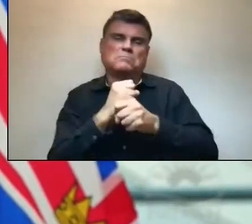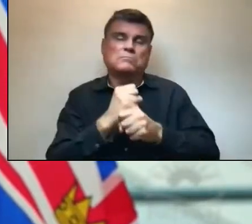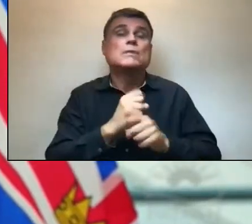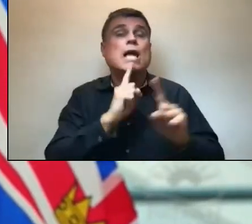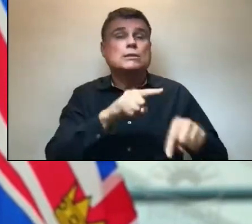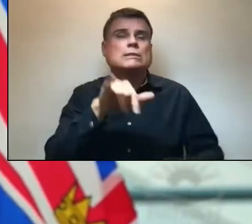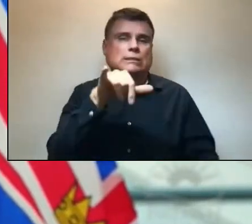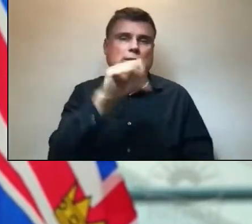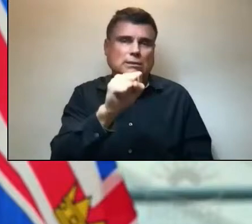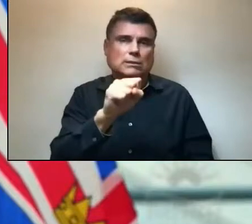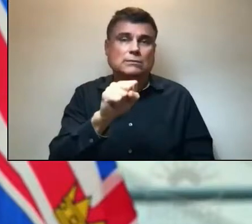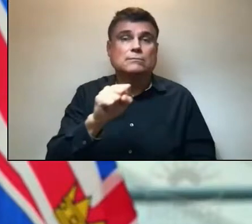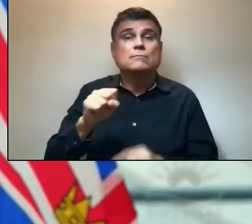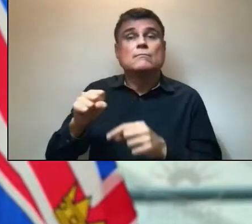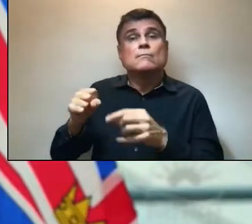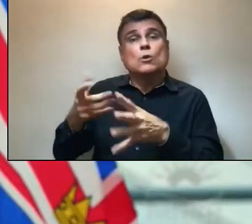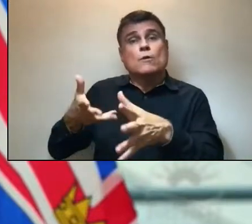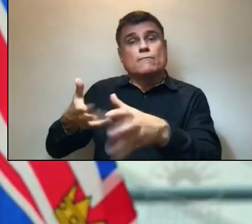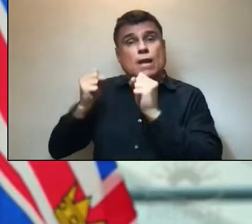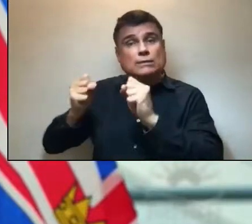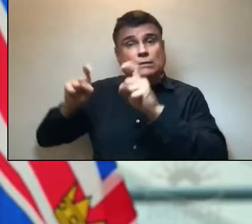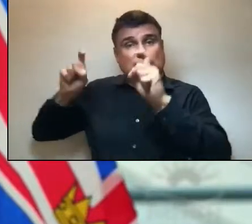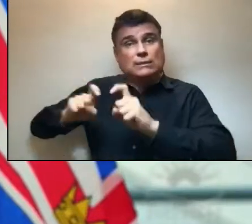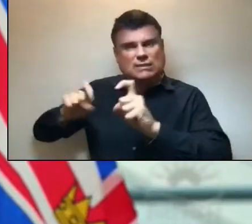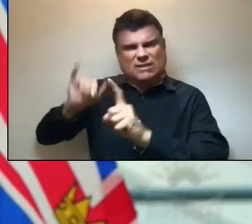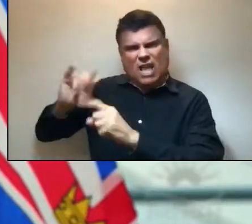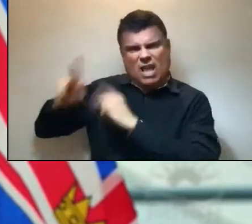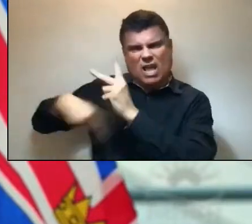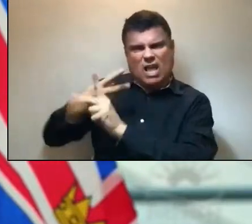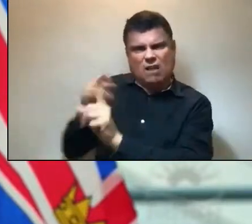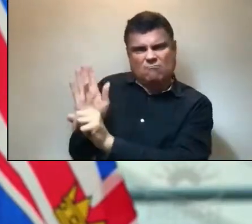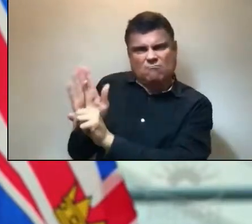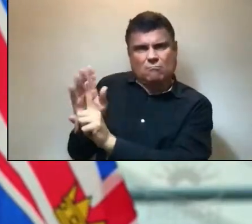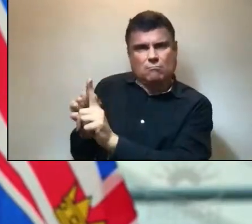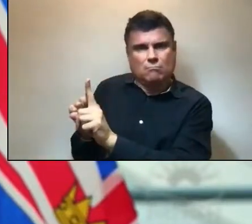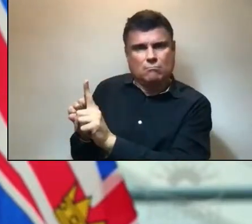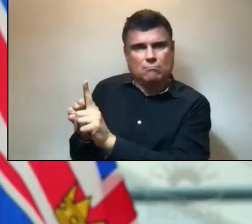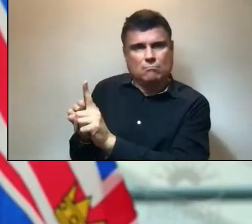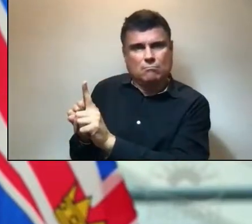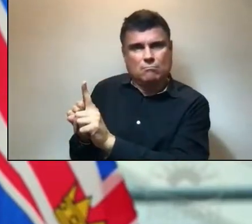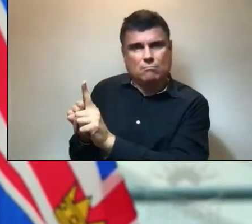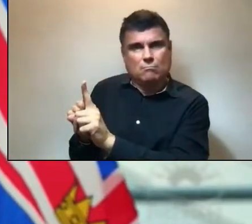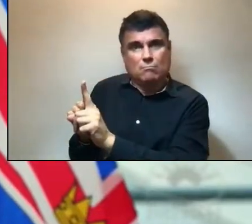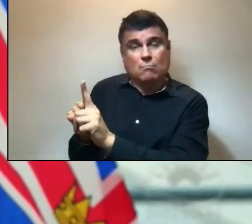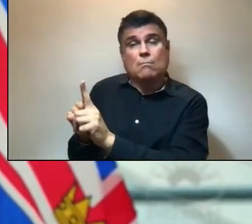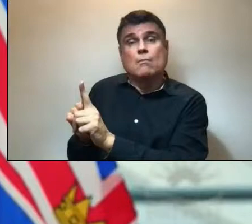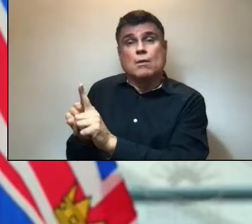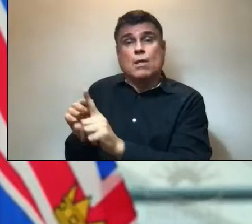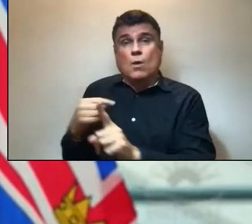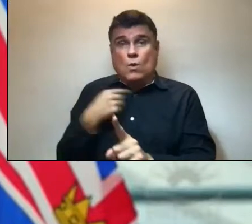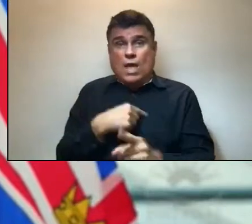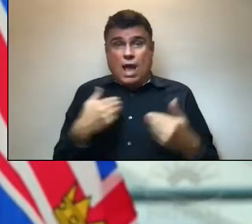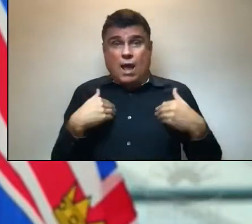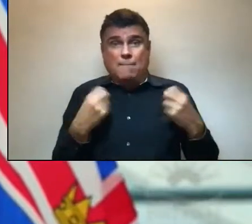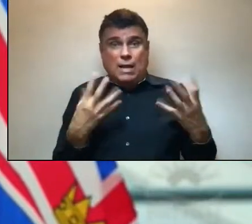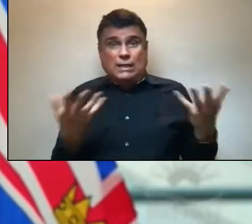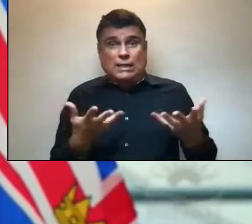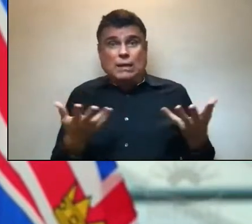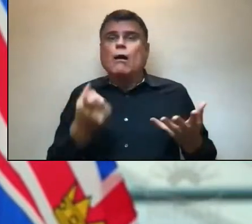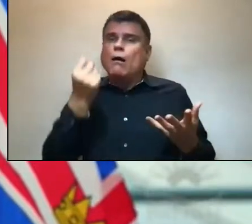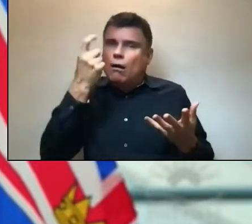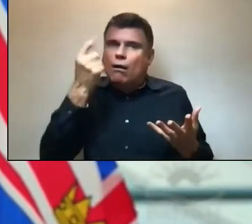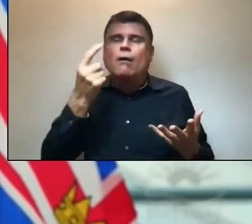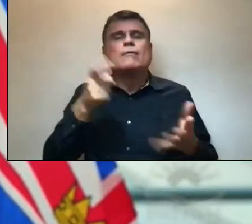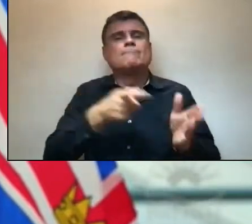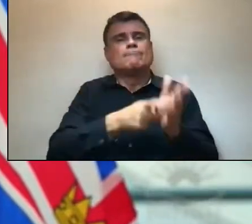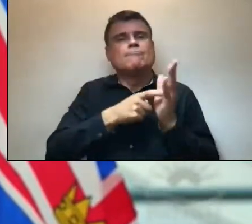available. Many of them that we have are ones that require a health professional to take an MP swab, and we've deployed those in areas where they're